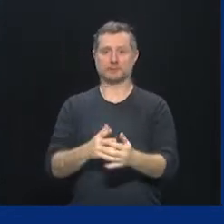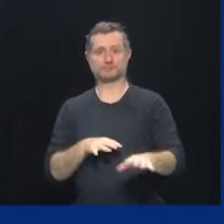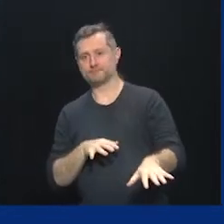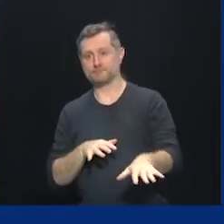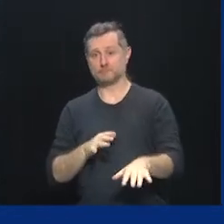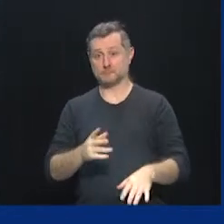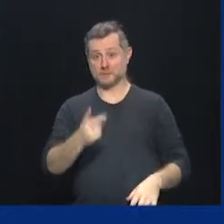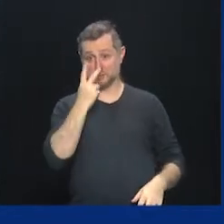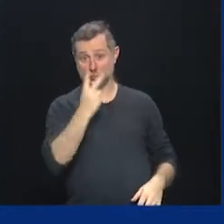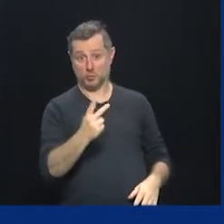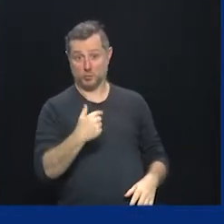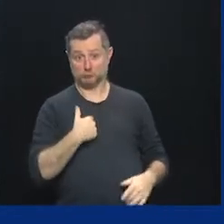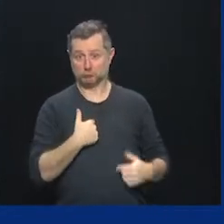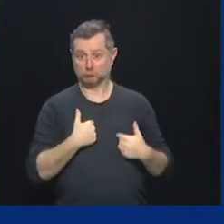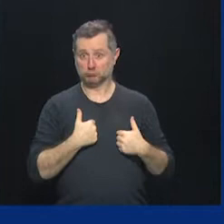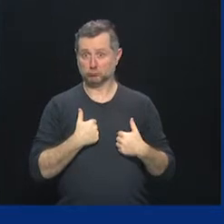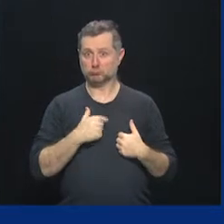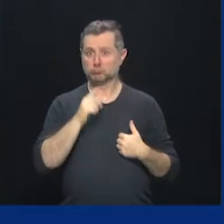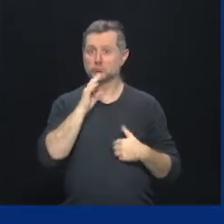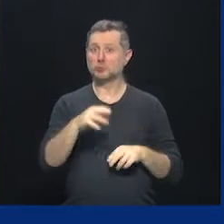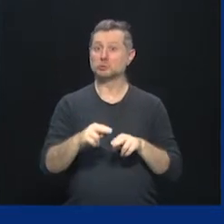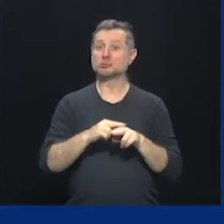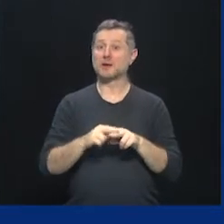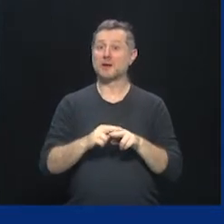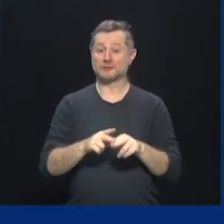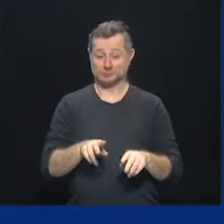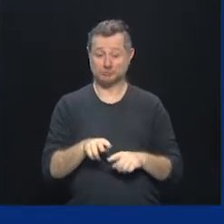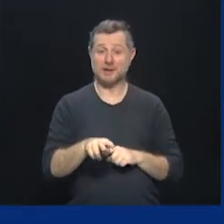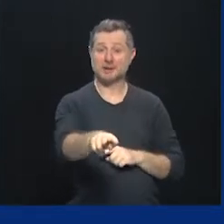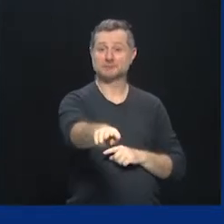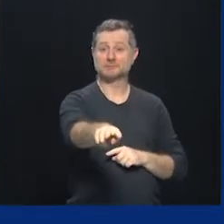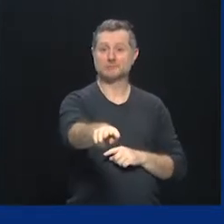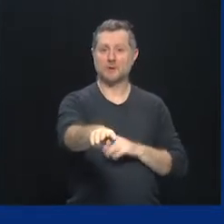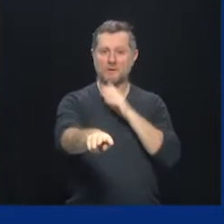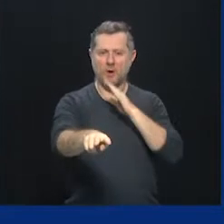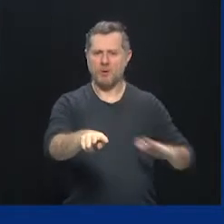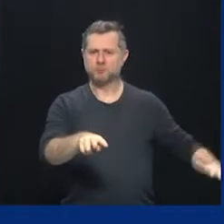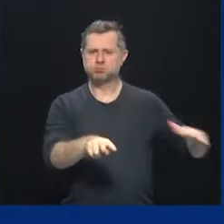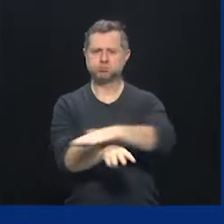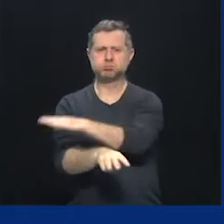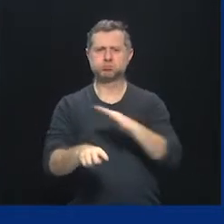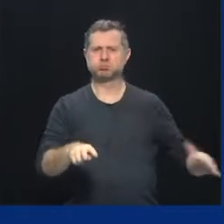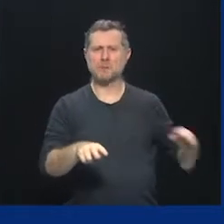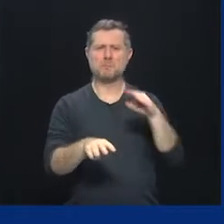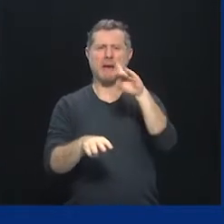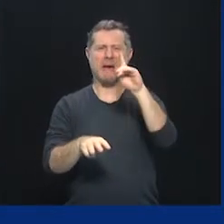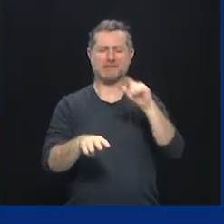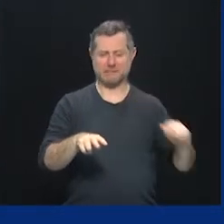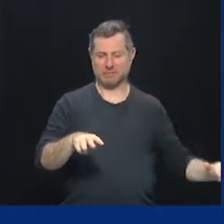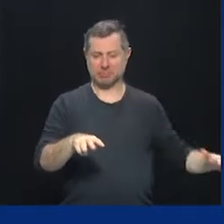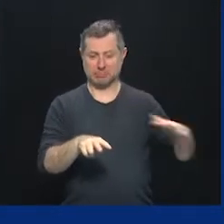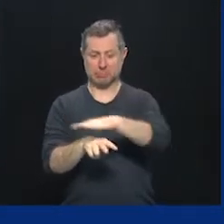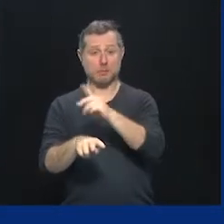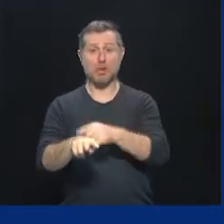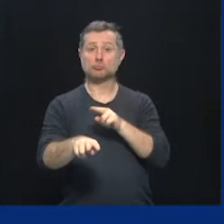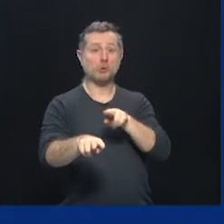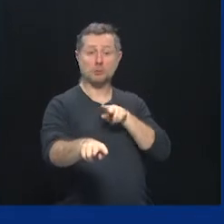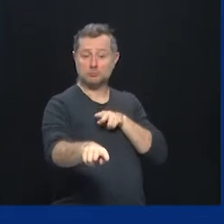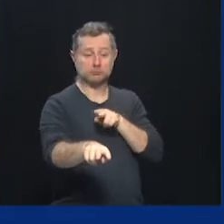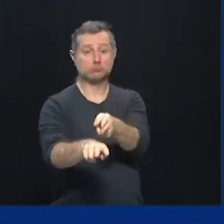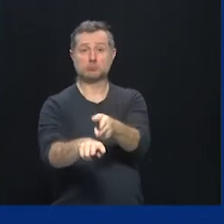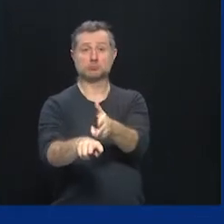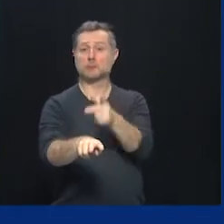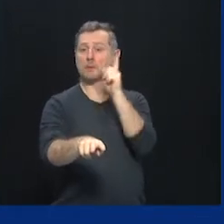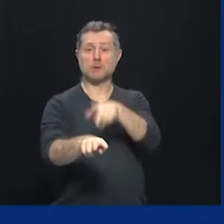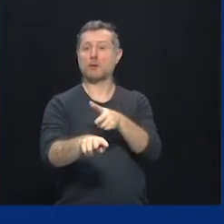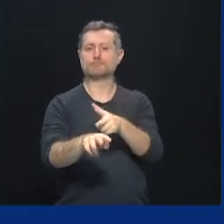There's 10 feet of mud covering the tracks. So we have work to do. But I do want to recognize the incredible individuals who've